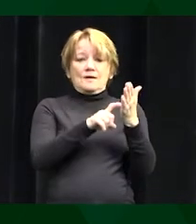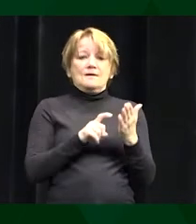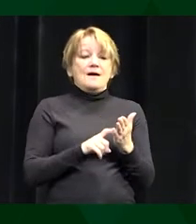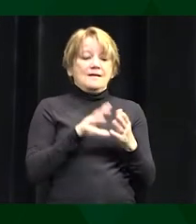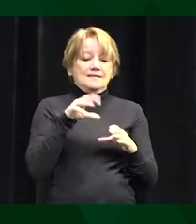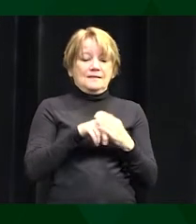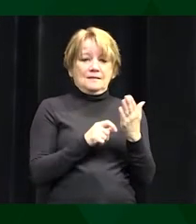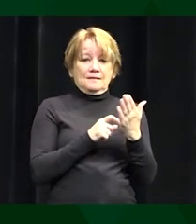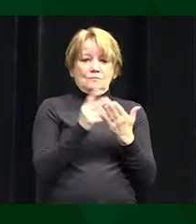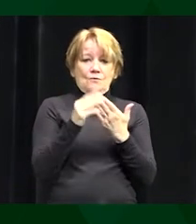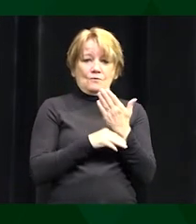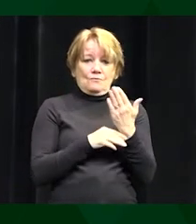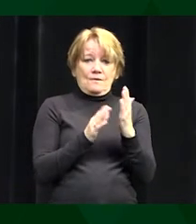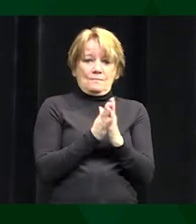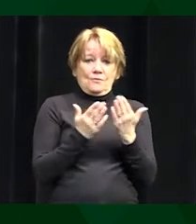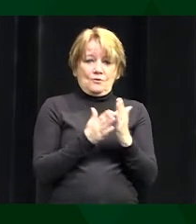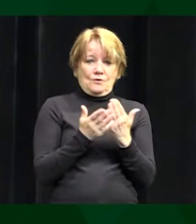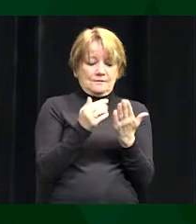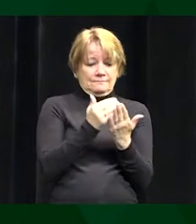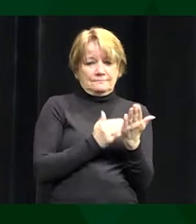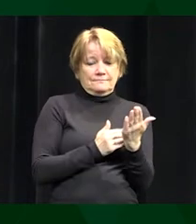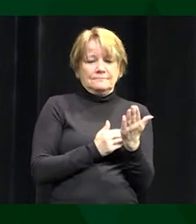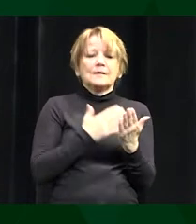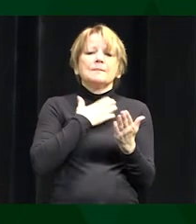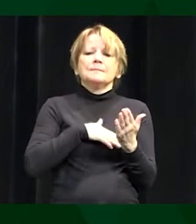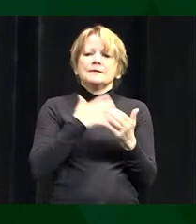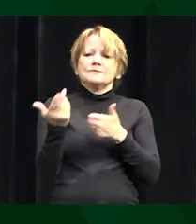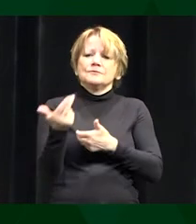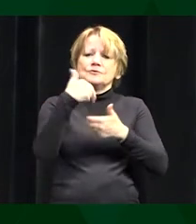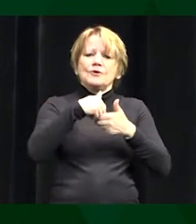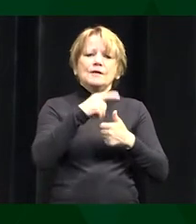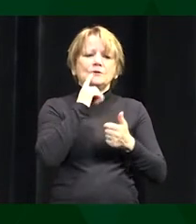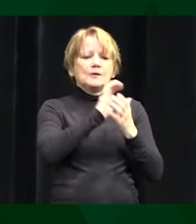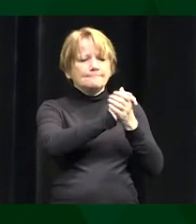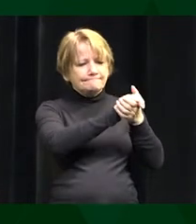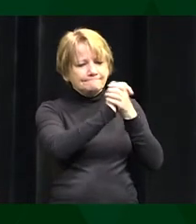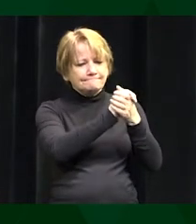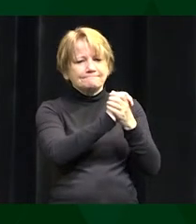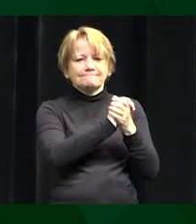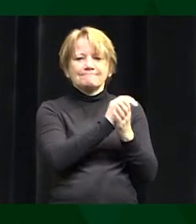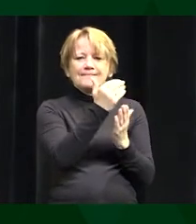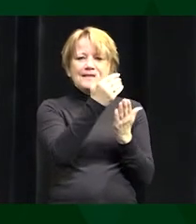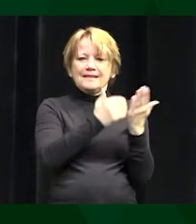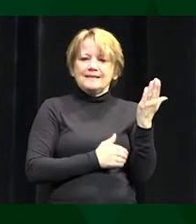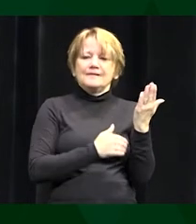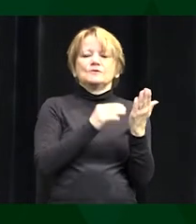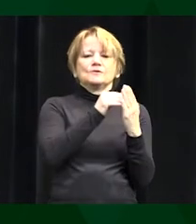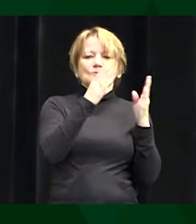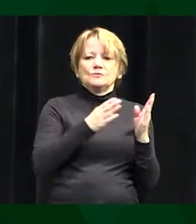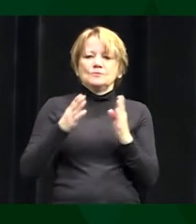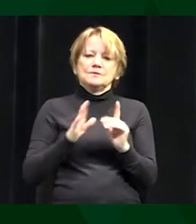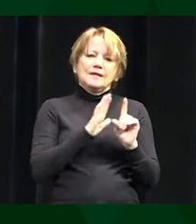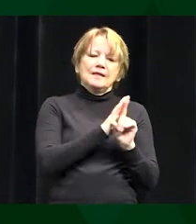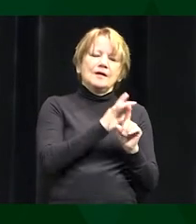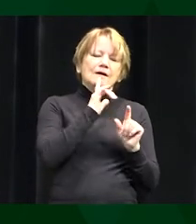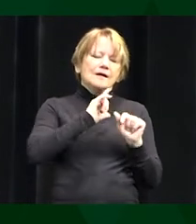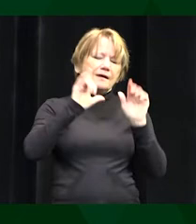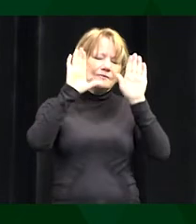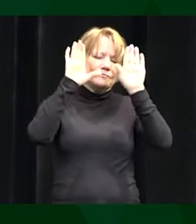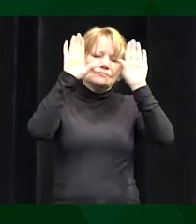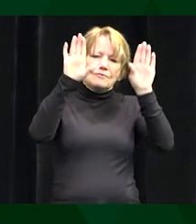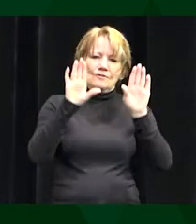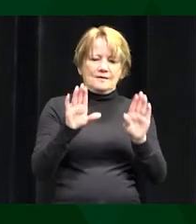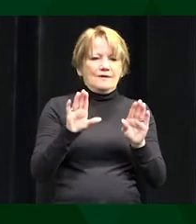are recognized in the program book please join me in congratulating these students on